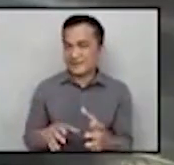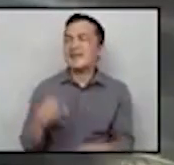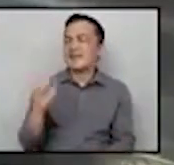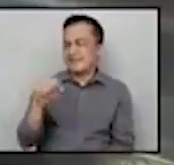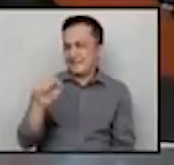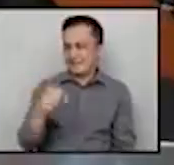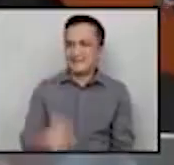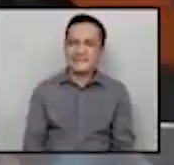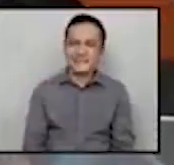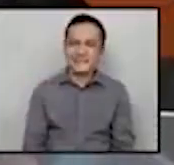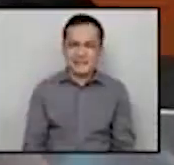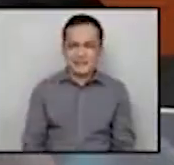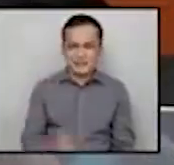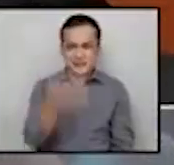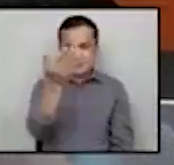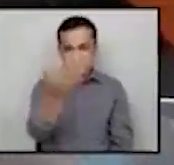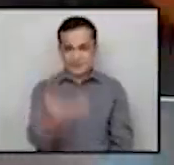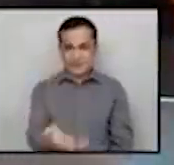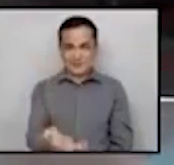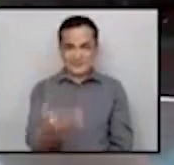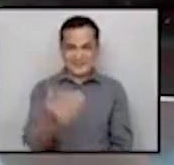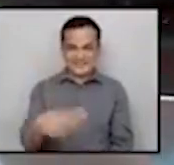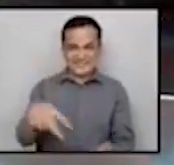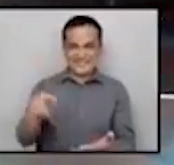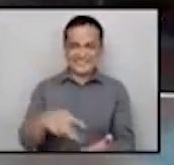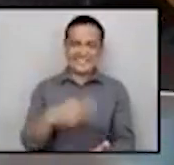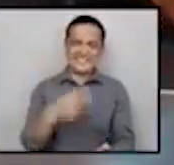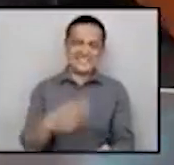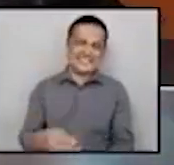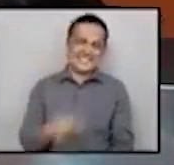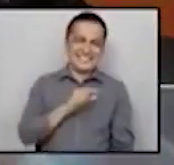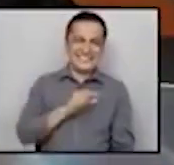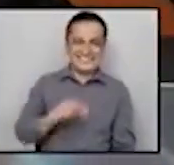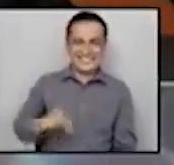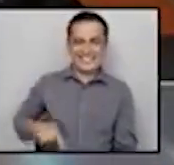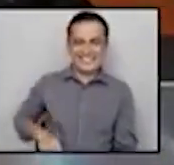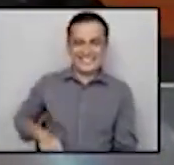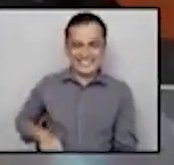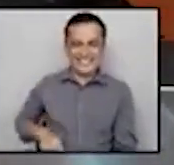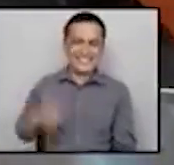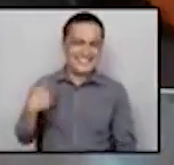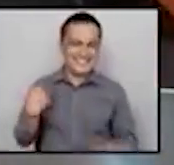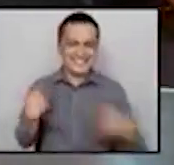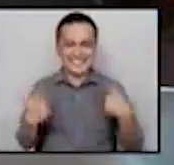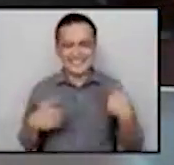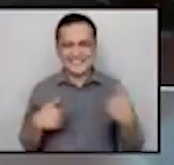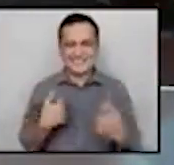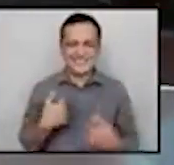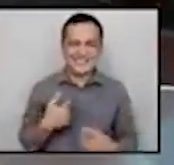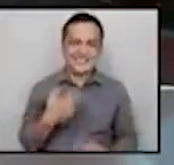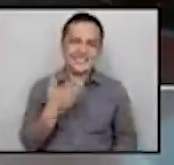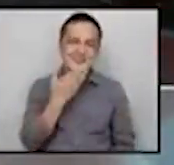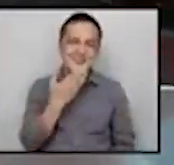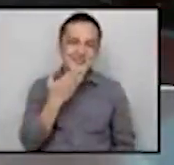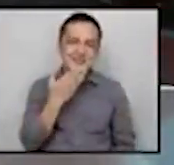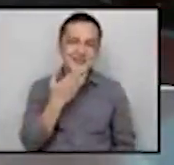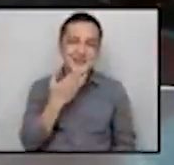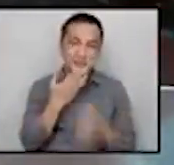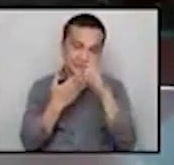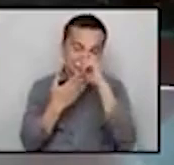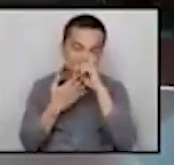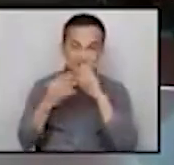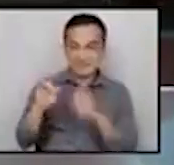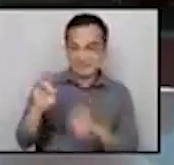chance, you are the dancing queen, young and sweet, only